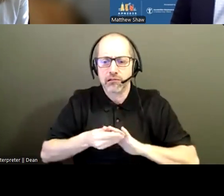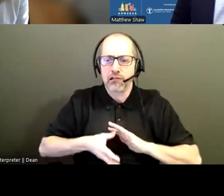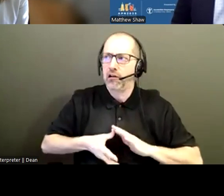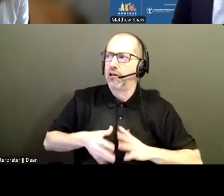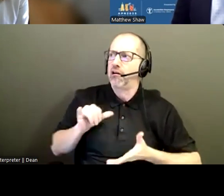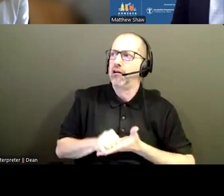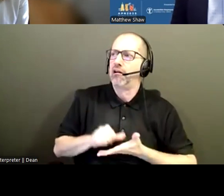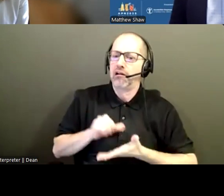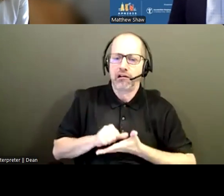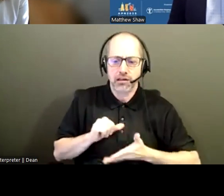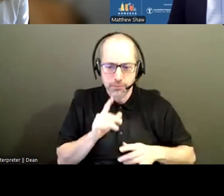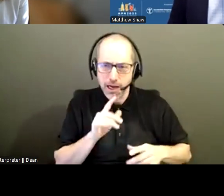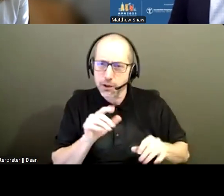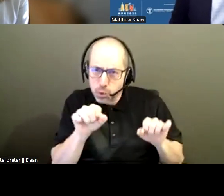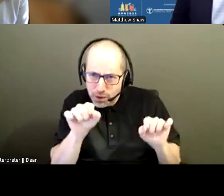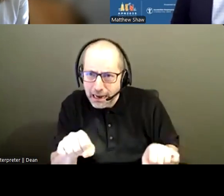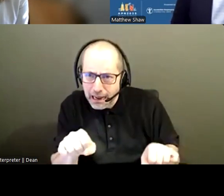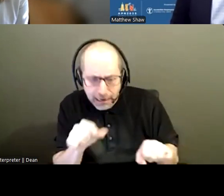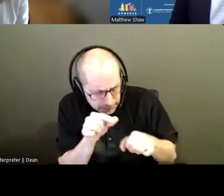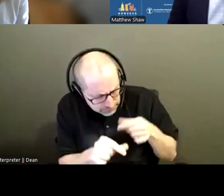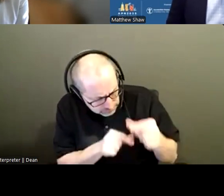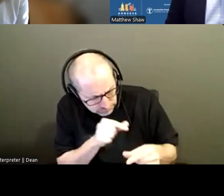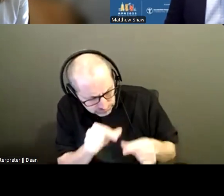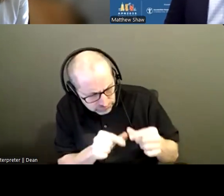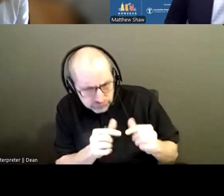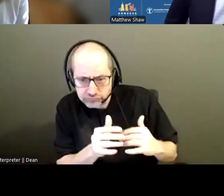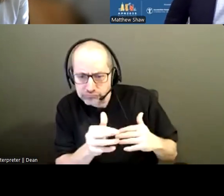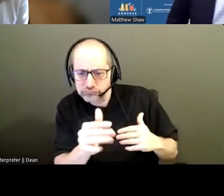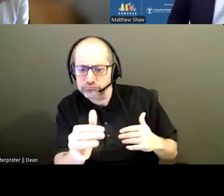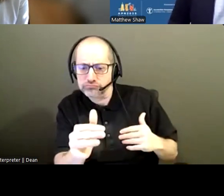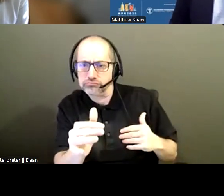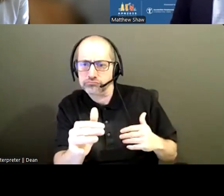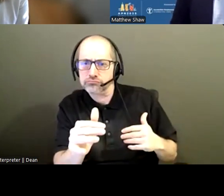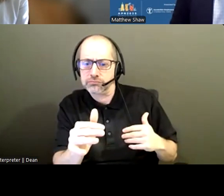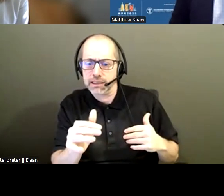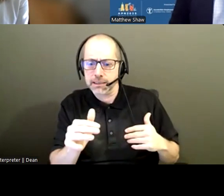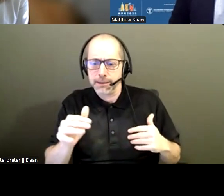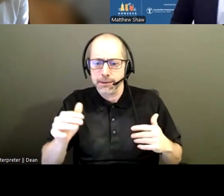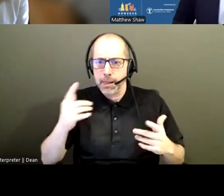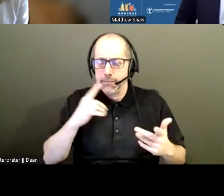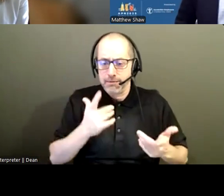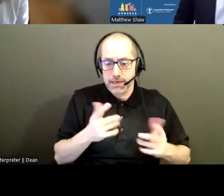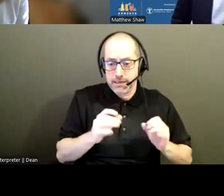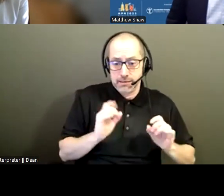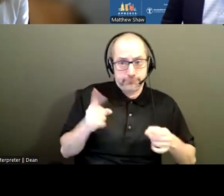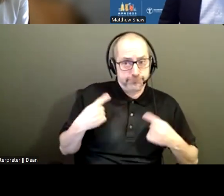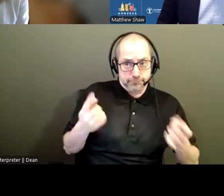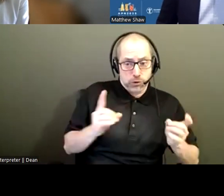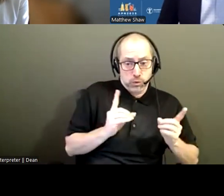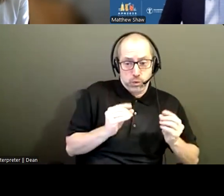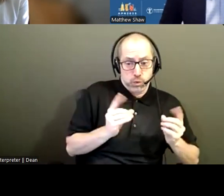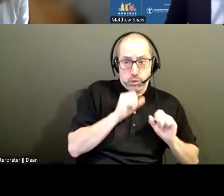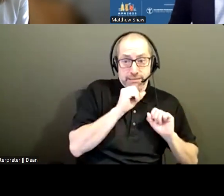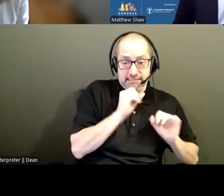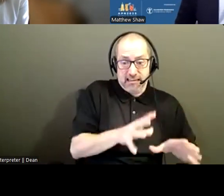from one end of the seesaw, which is maybe we're not doing anything, to all of a sudden we completely tilt. And what's kind of guiding our action